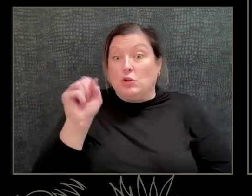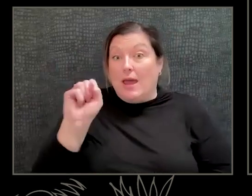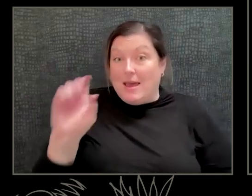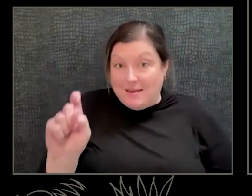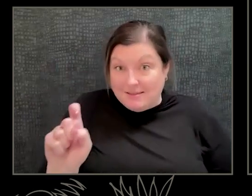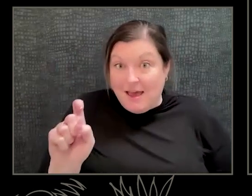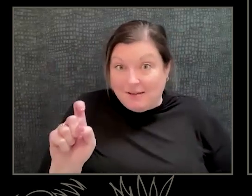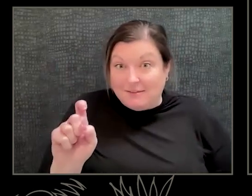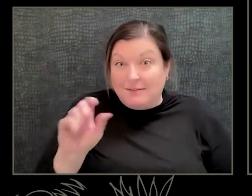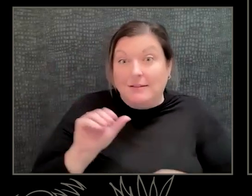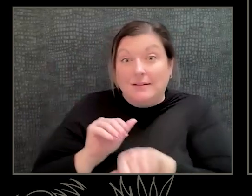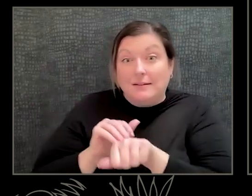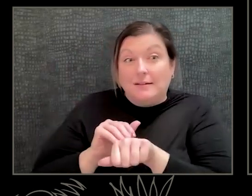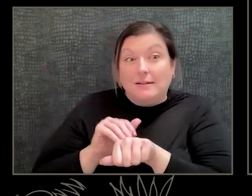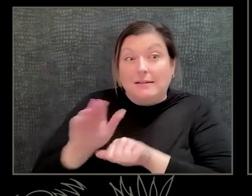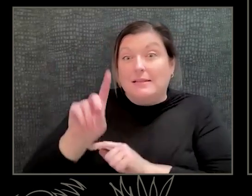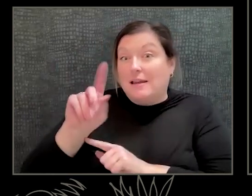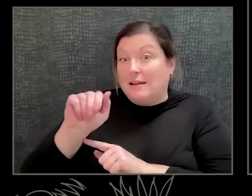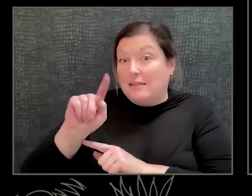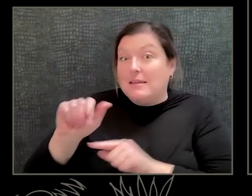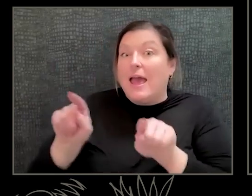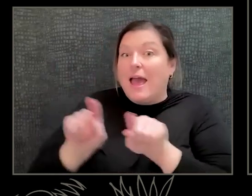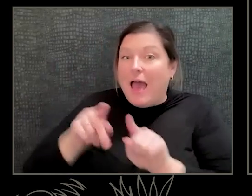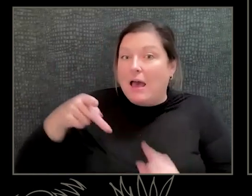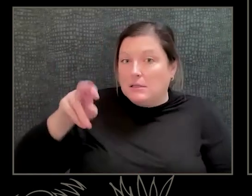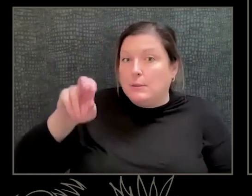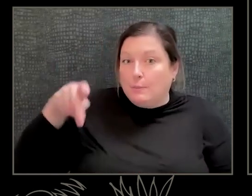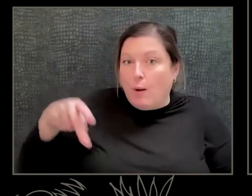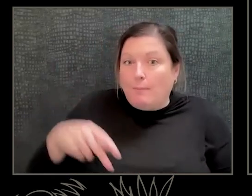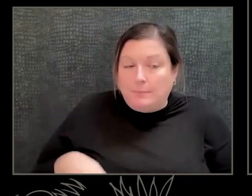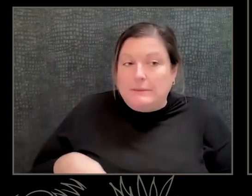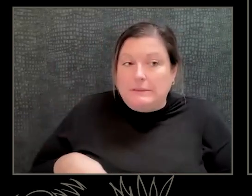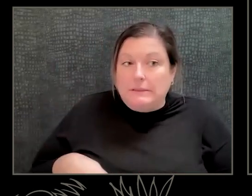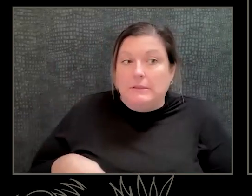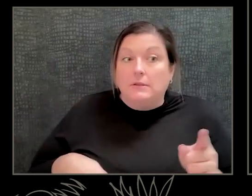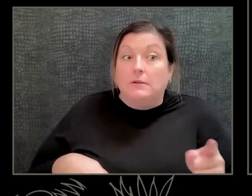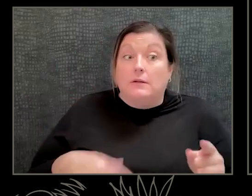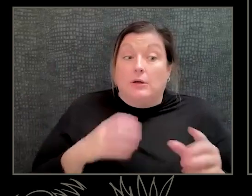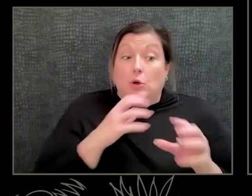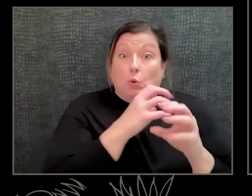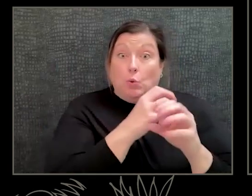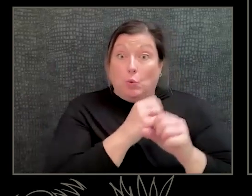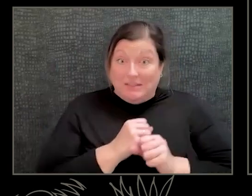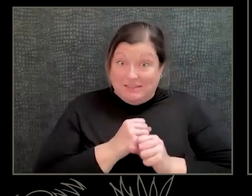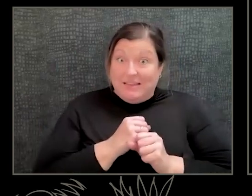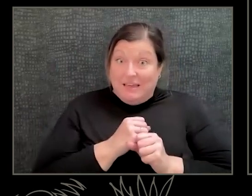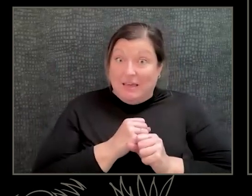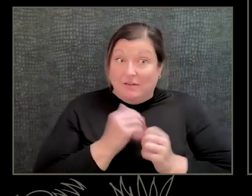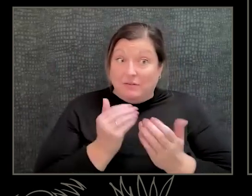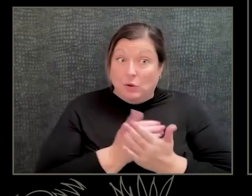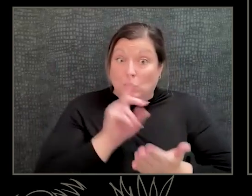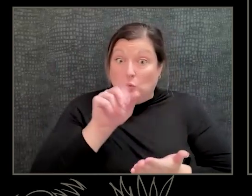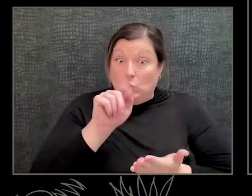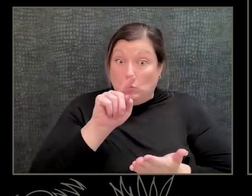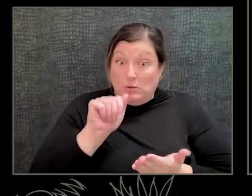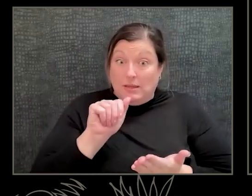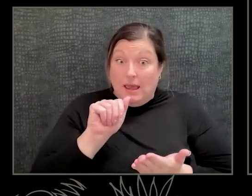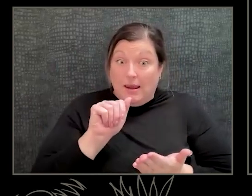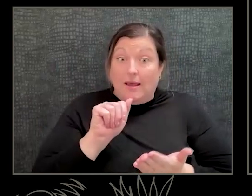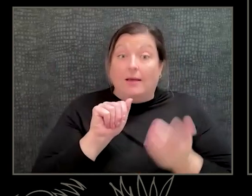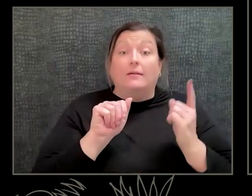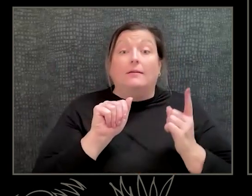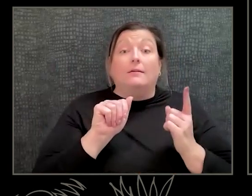it the data as props. So essentially, receives new data in the client, calls